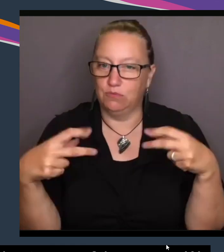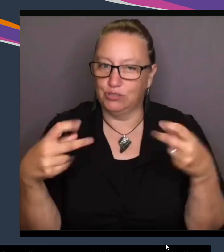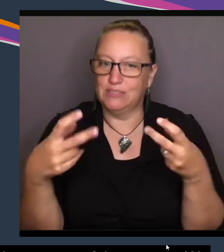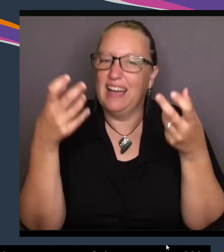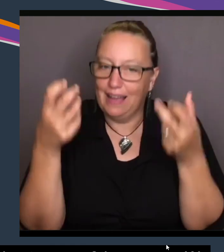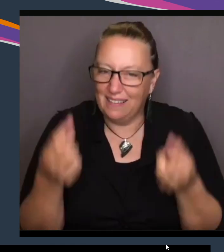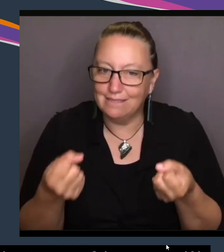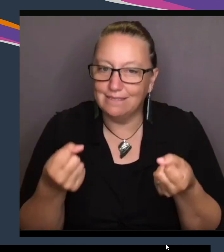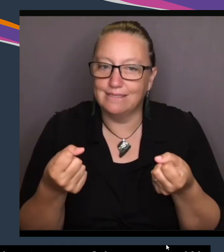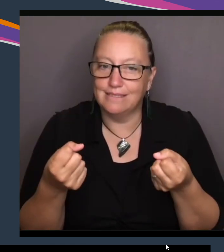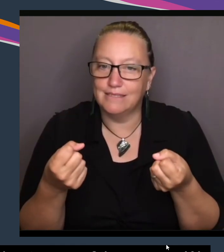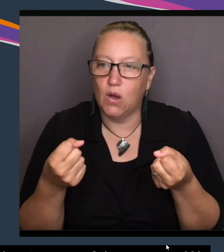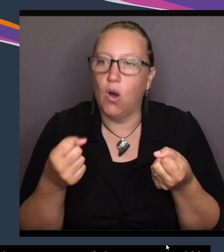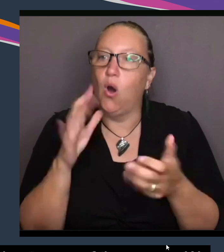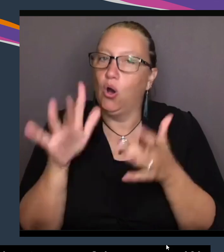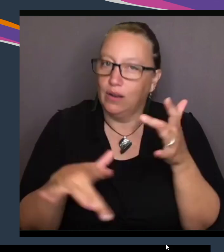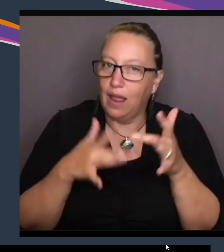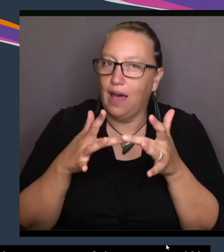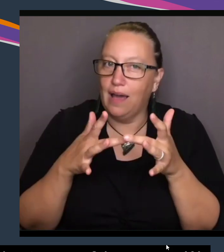available online.